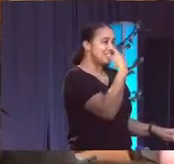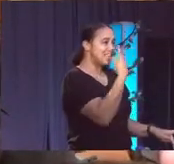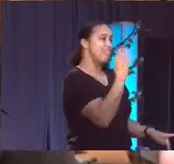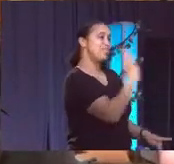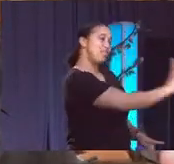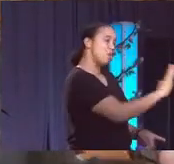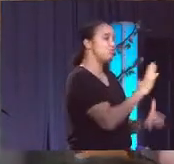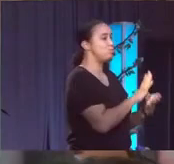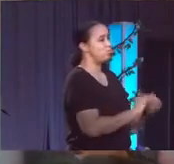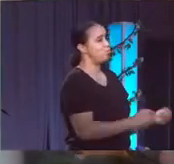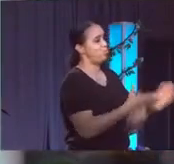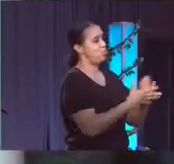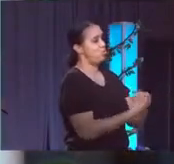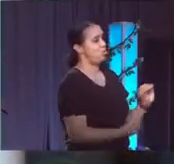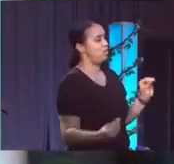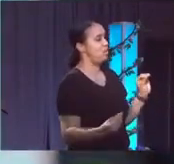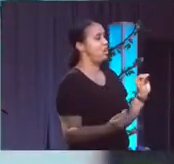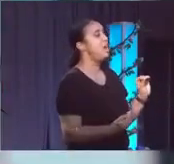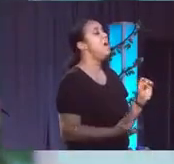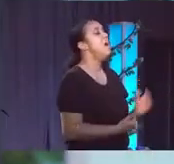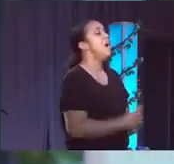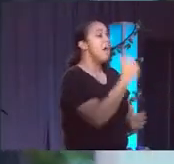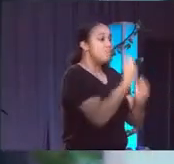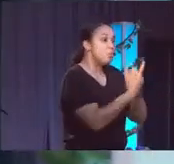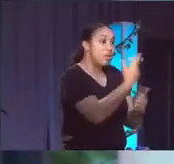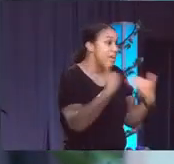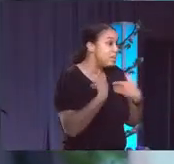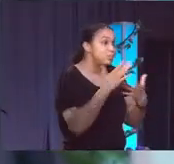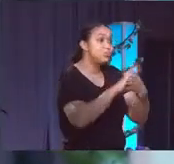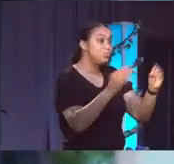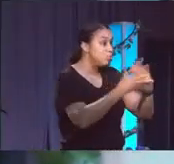their story. Because everybody has one.